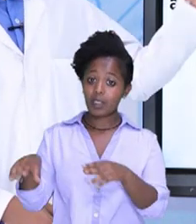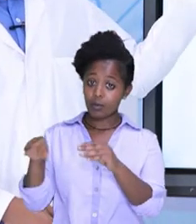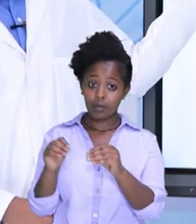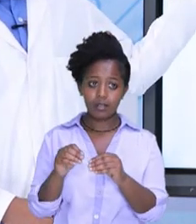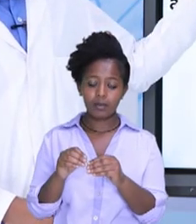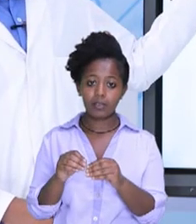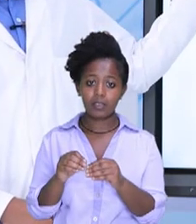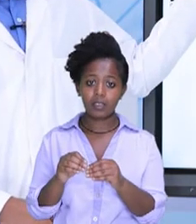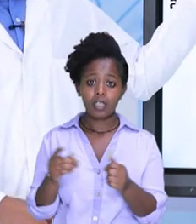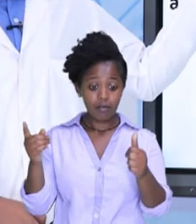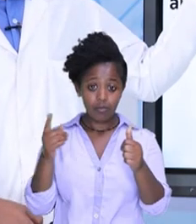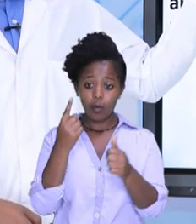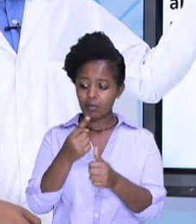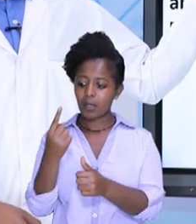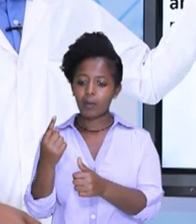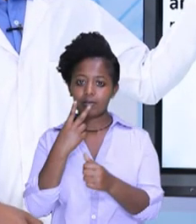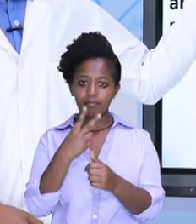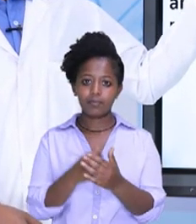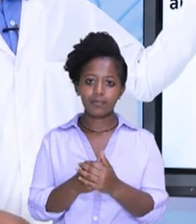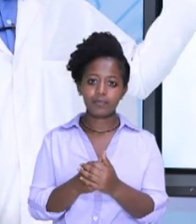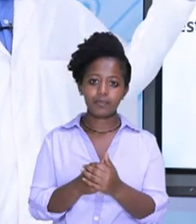Students, let's see one by one.